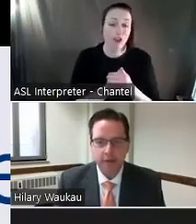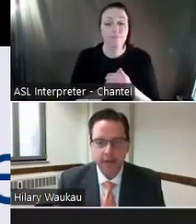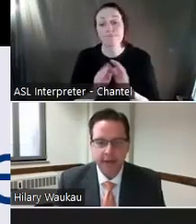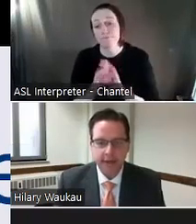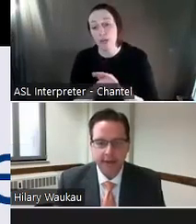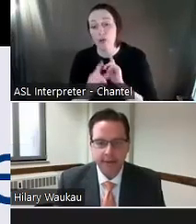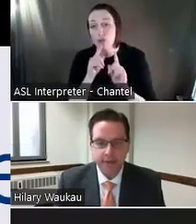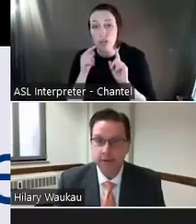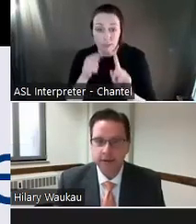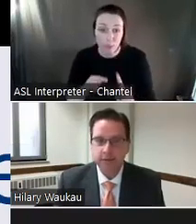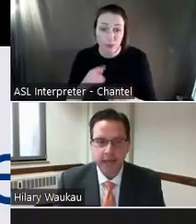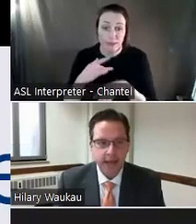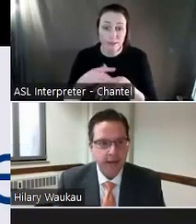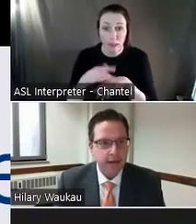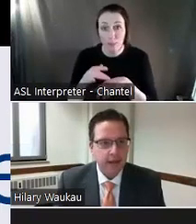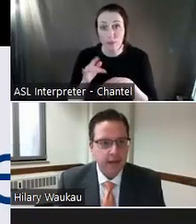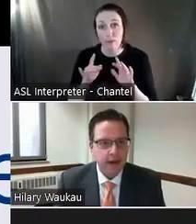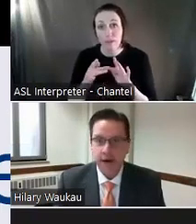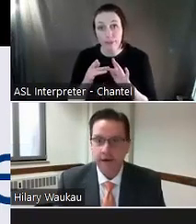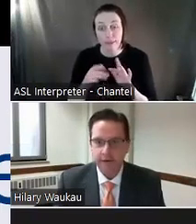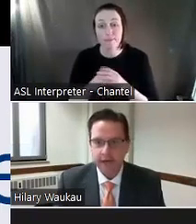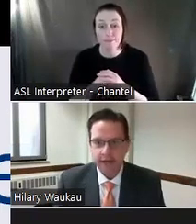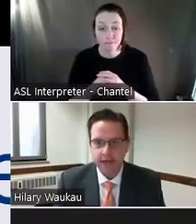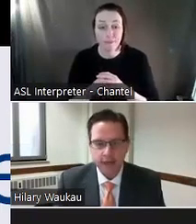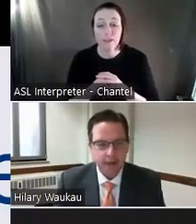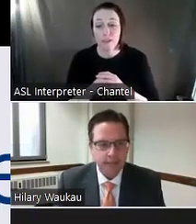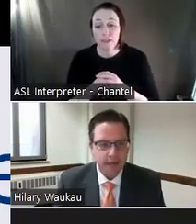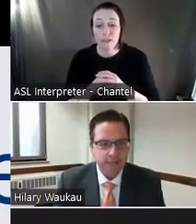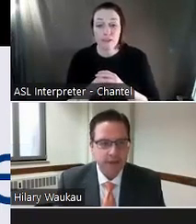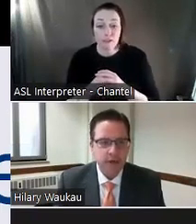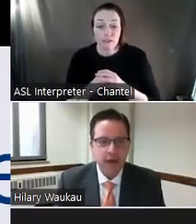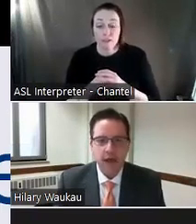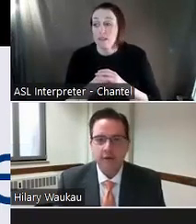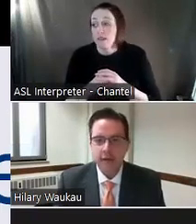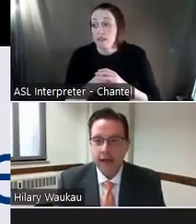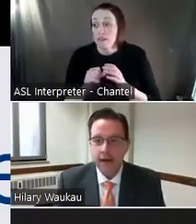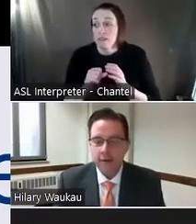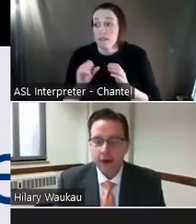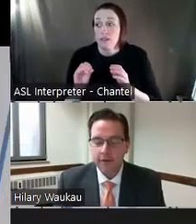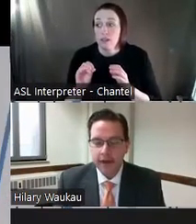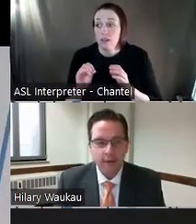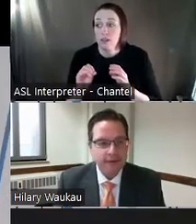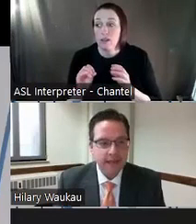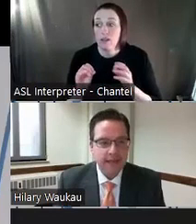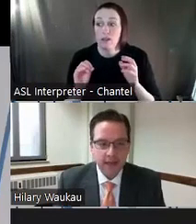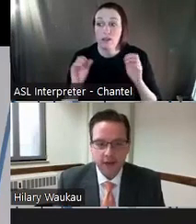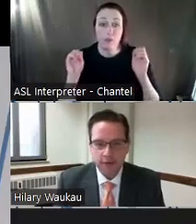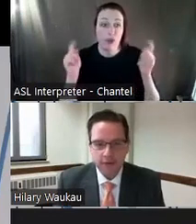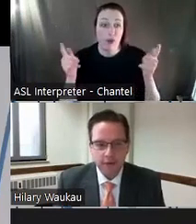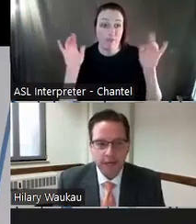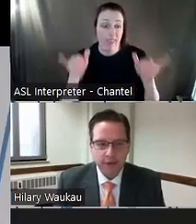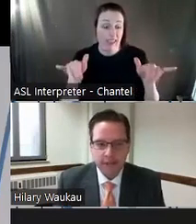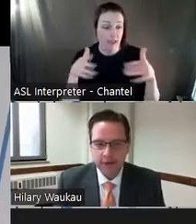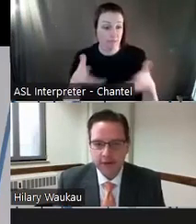and we'll be updating that as quick as we can. And if there's anything else that pops up. So for that, all that, I want to say thank you